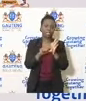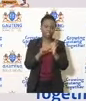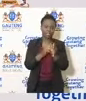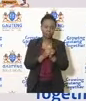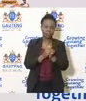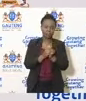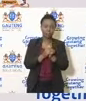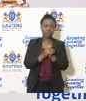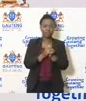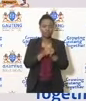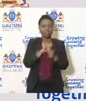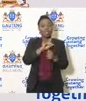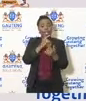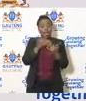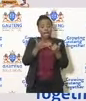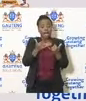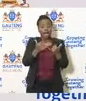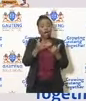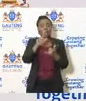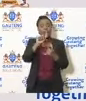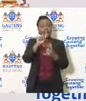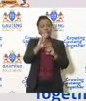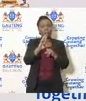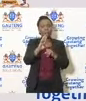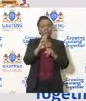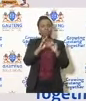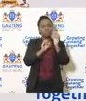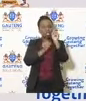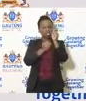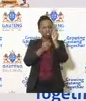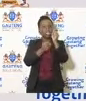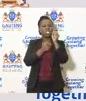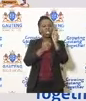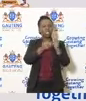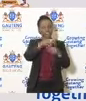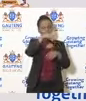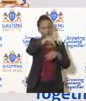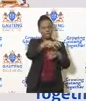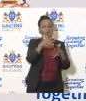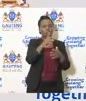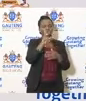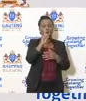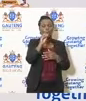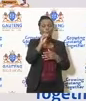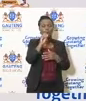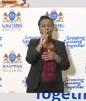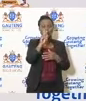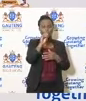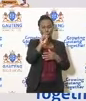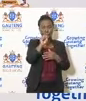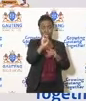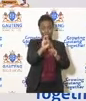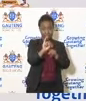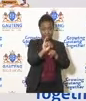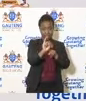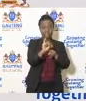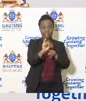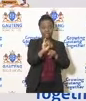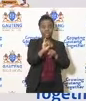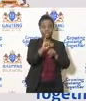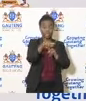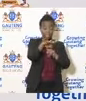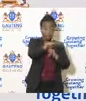an elaborate testing machinery in Kokosi. And that's where we got, in